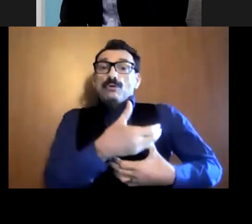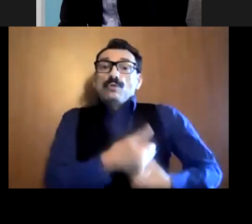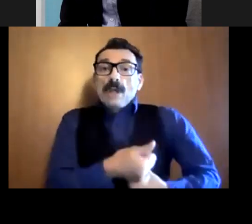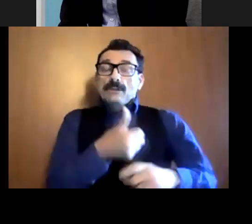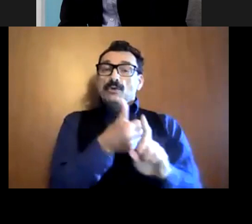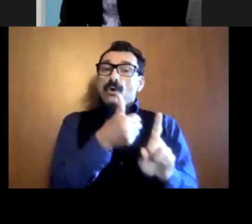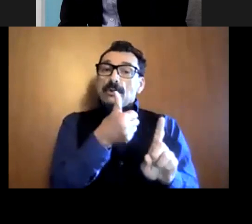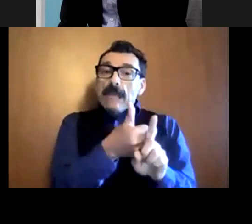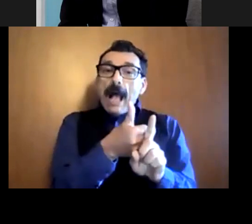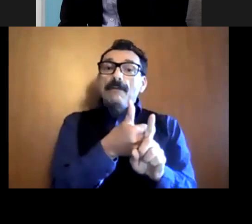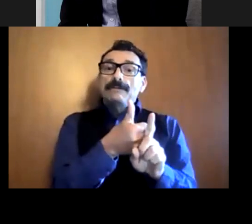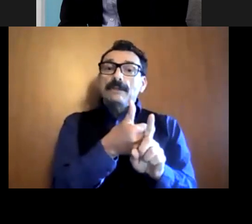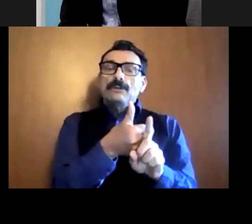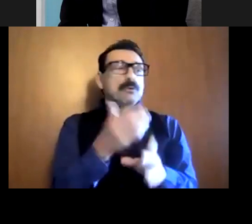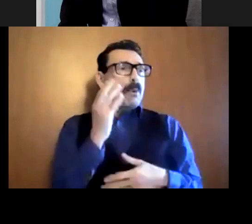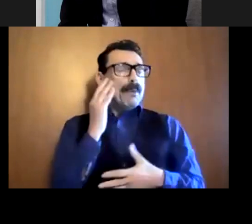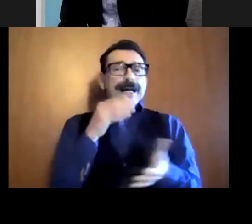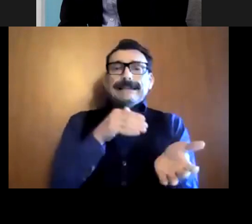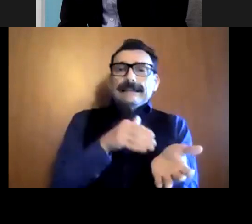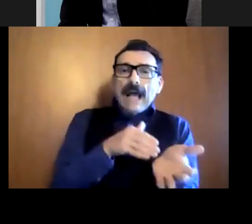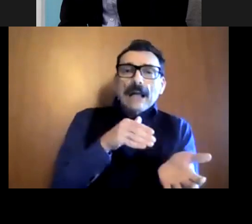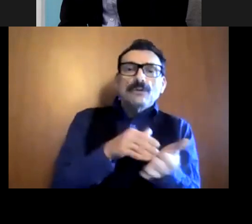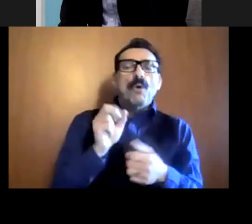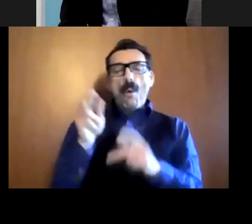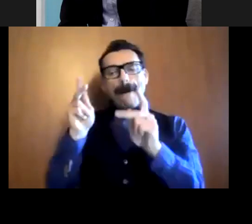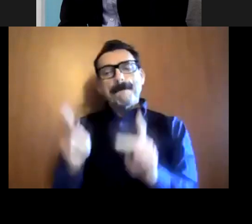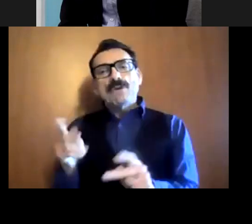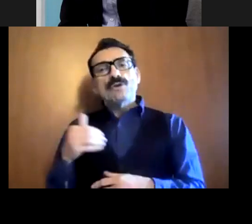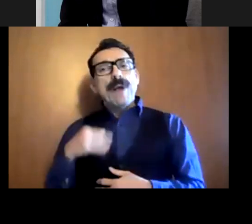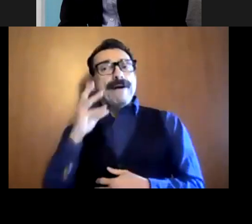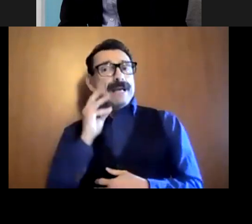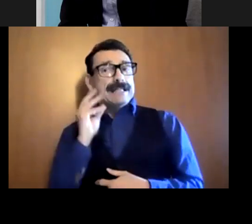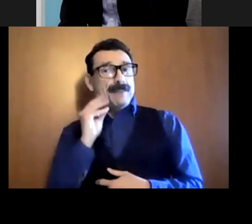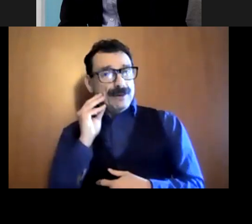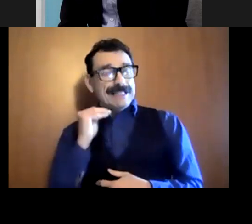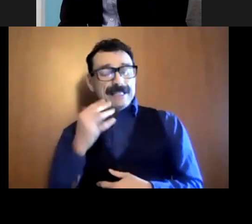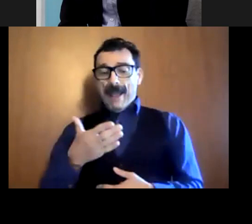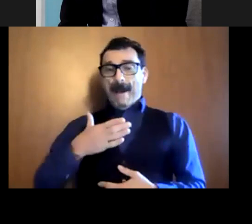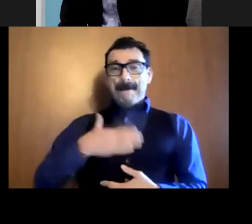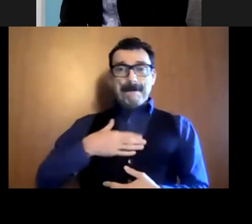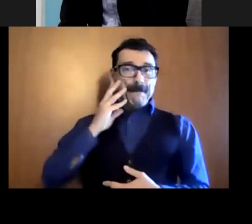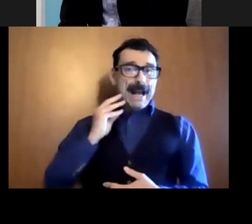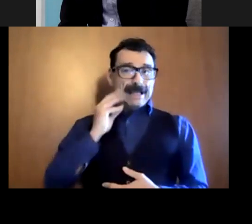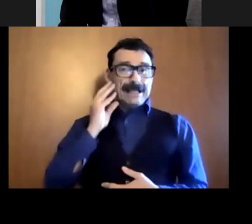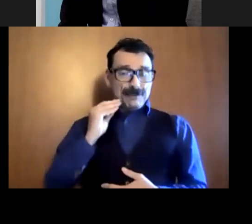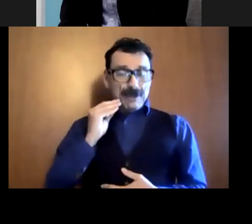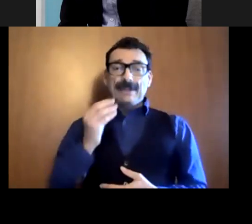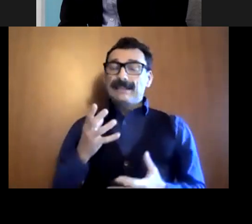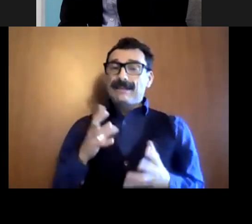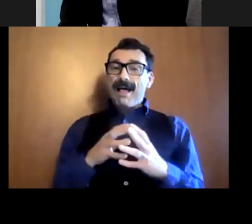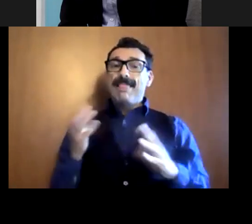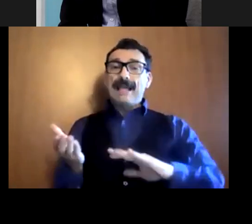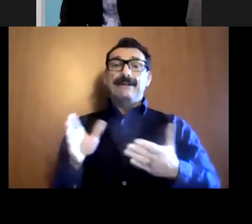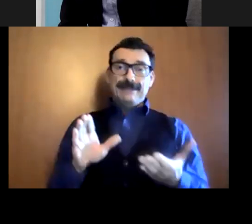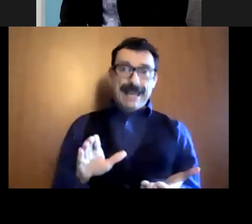with this every day and have pronounced people dead on more occasions than I care to count from COVID, is telling you that this is a good